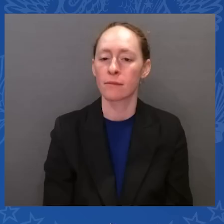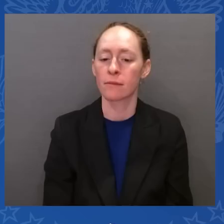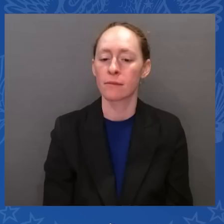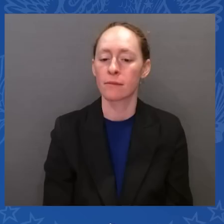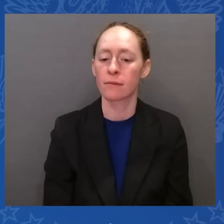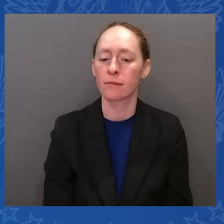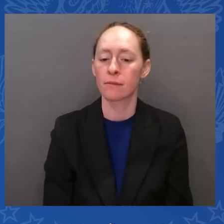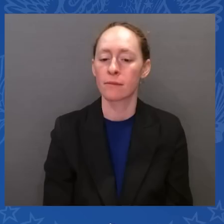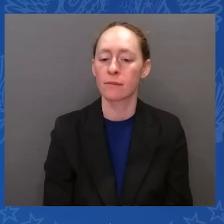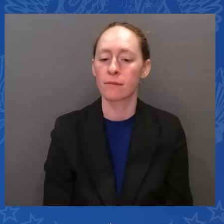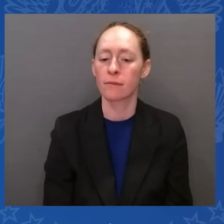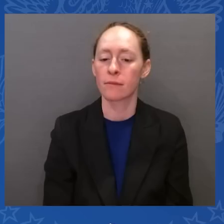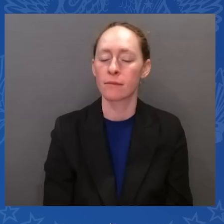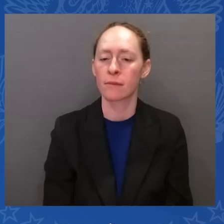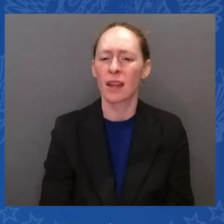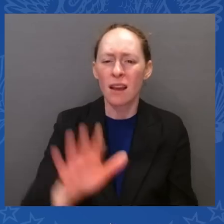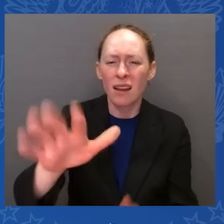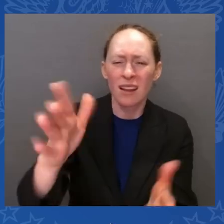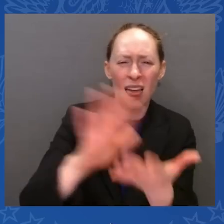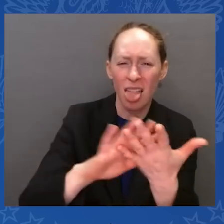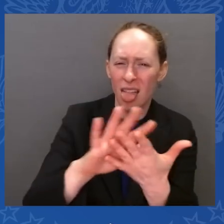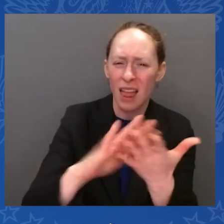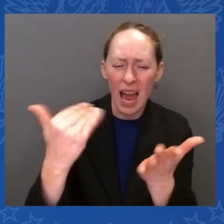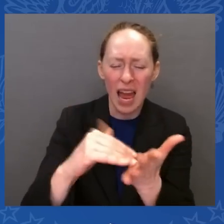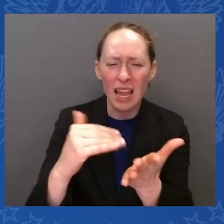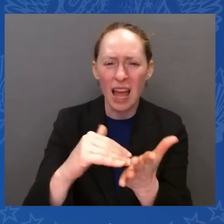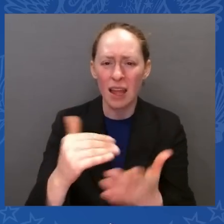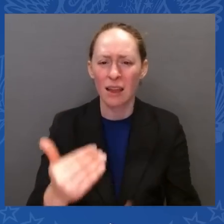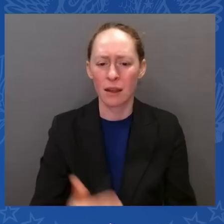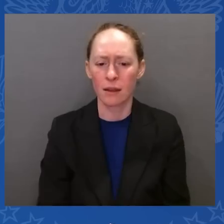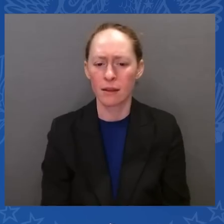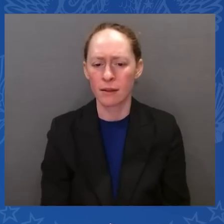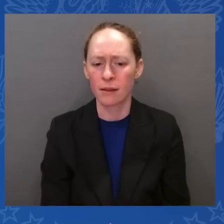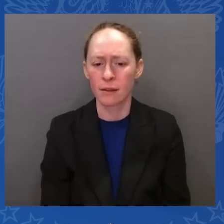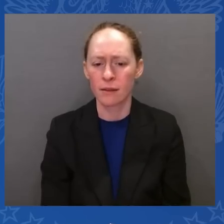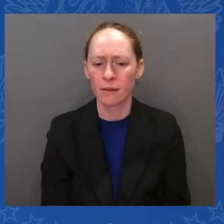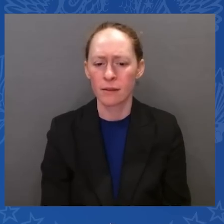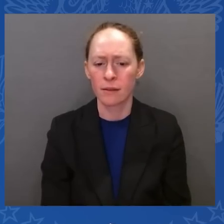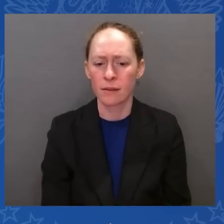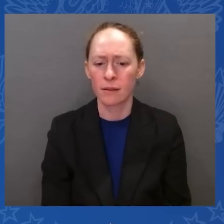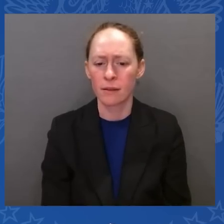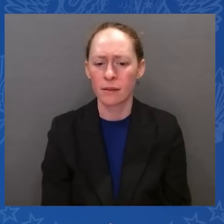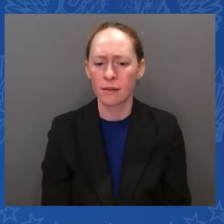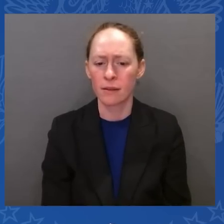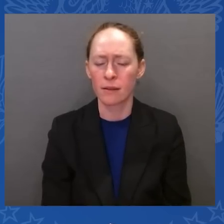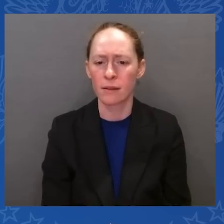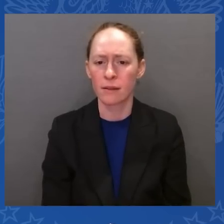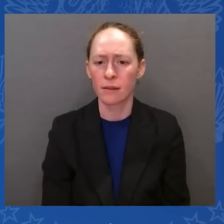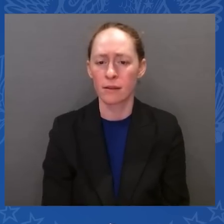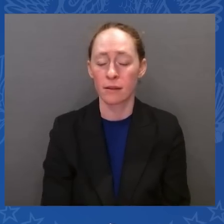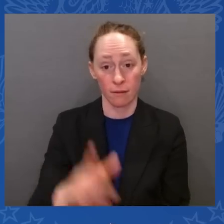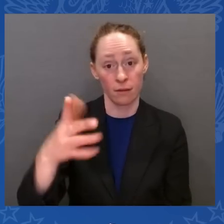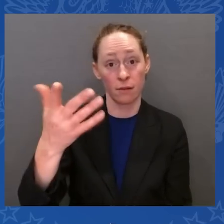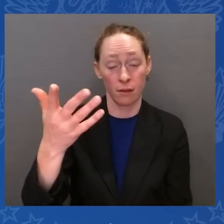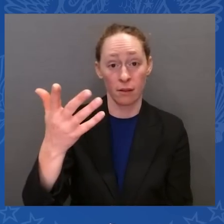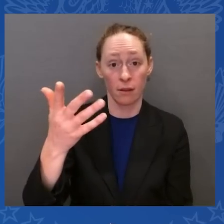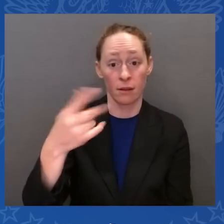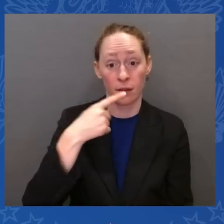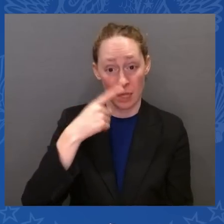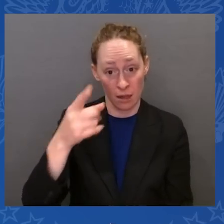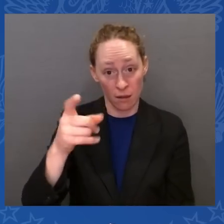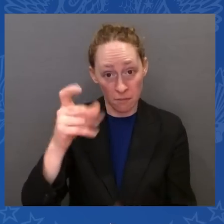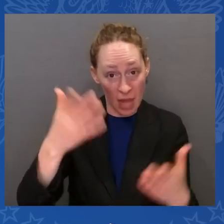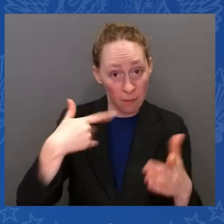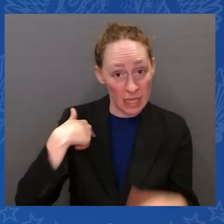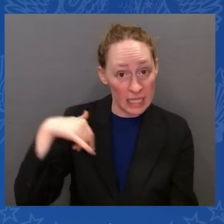hadn't asked the question yet. Anybody? I'll ask yours as well. Yes, ma'am. So there is doubt that you might not go on a trip, and you say this is the single most